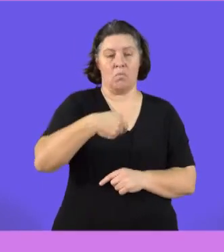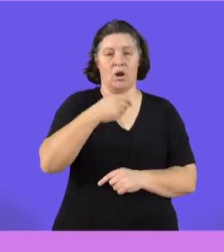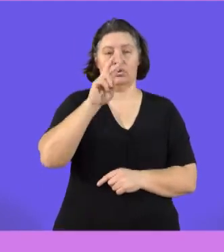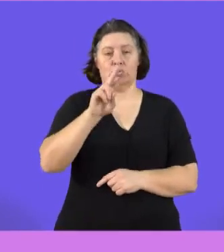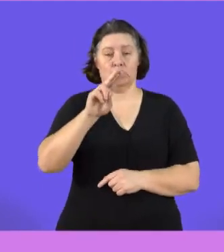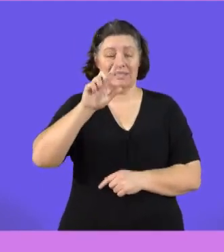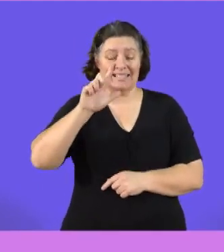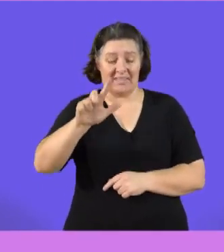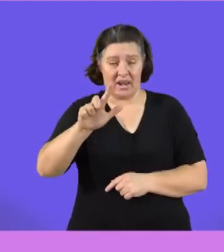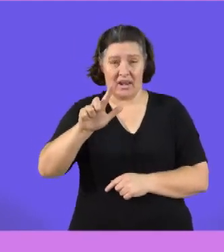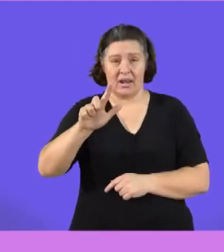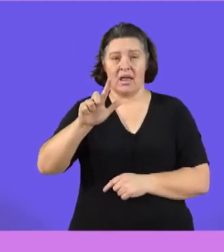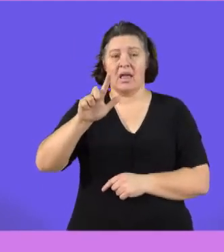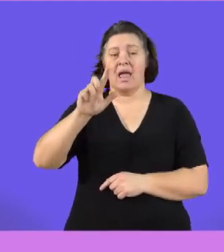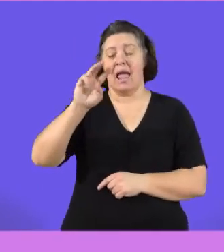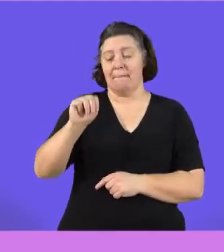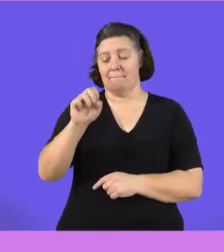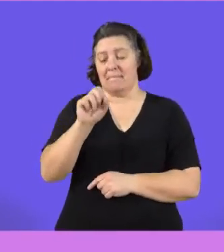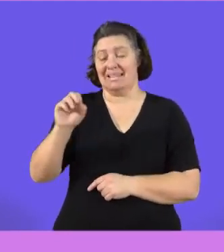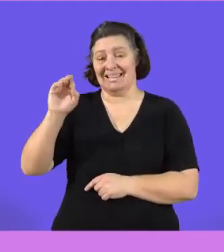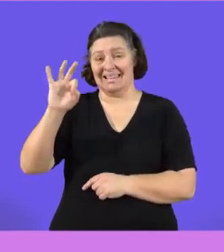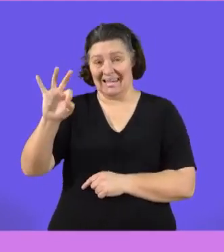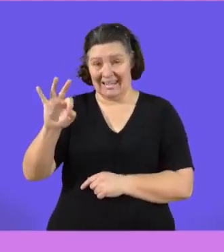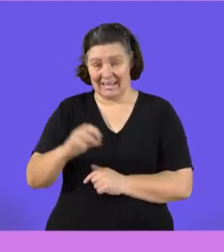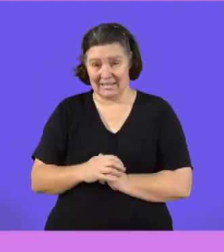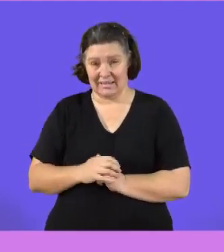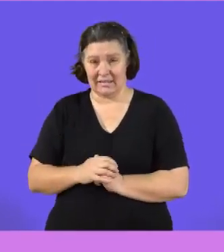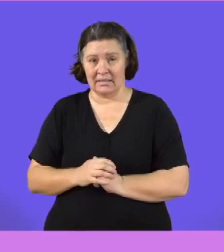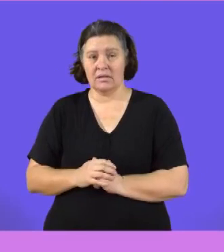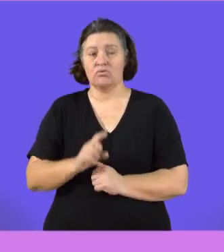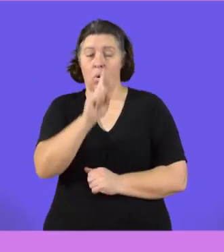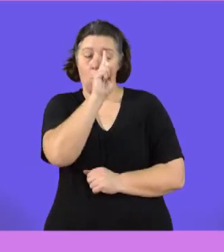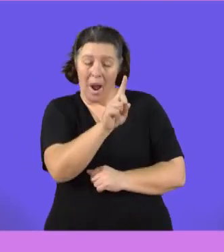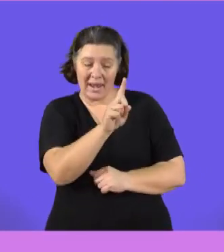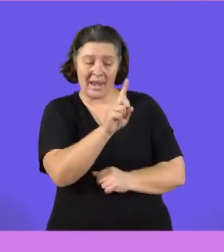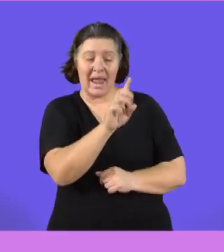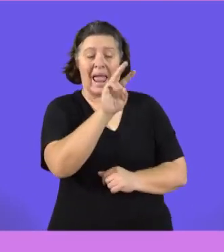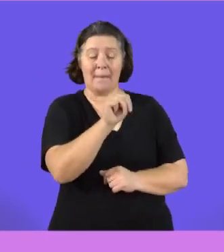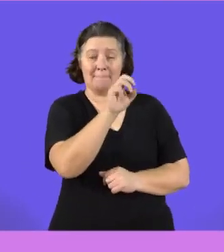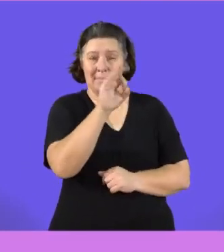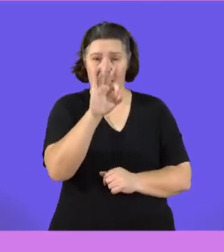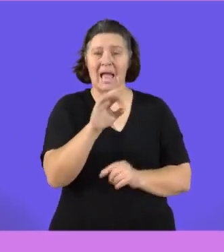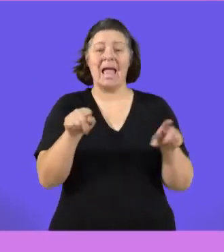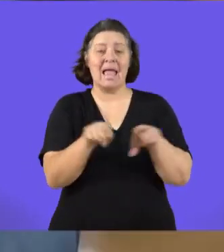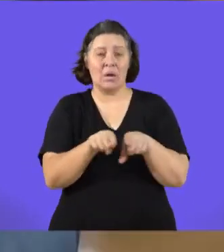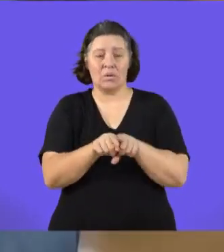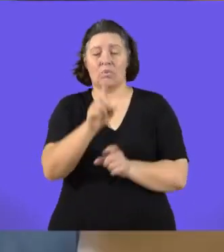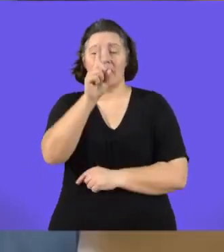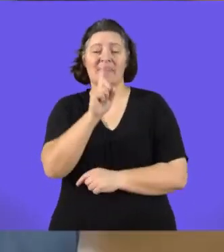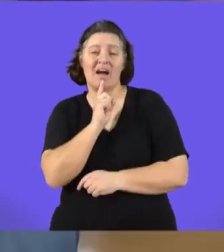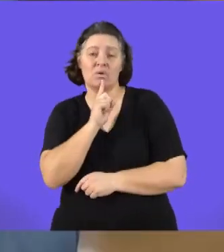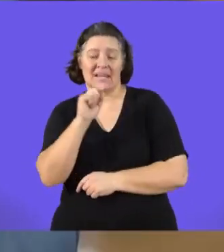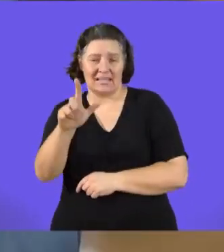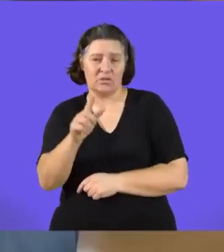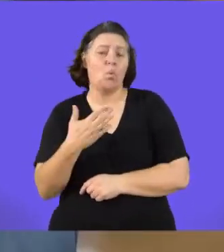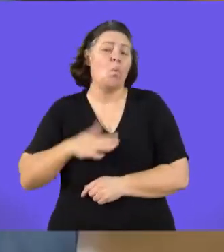0,27. And remember, this is cubic meters. Right, so I'm saying 1 cubic meter equals 1,000 liters. You want to know how